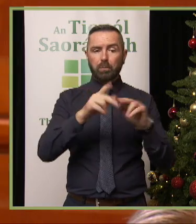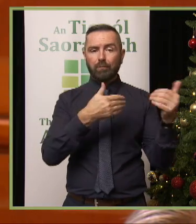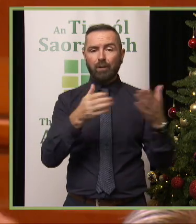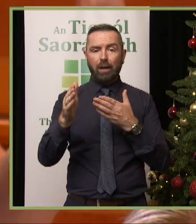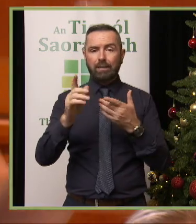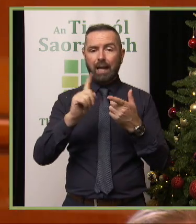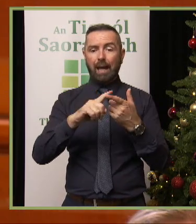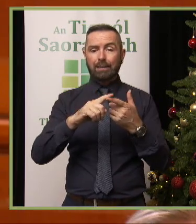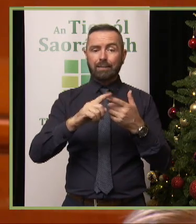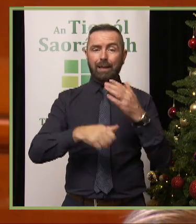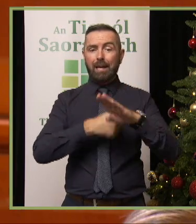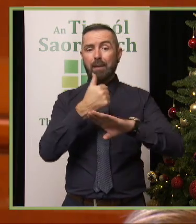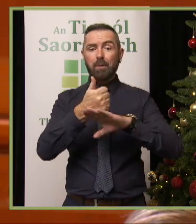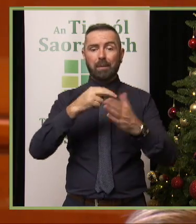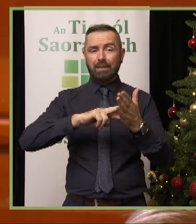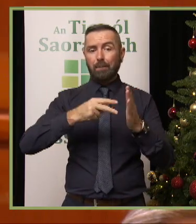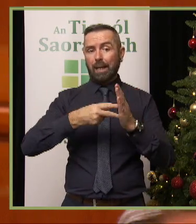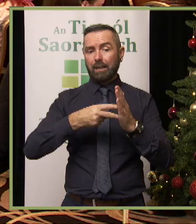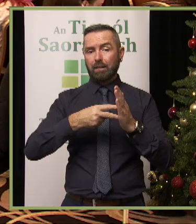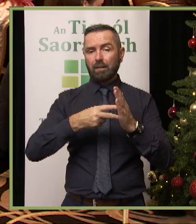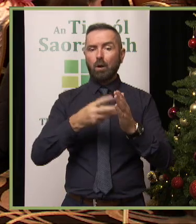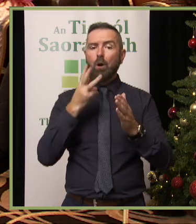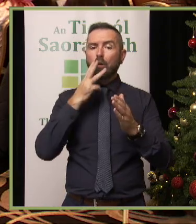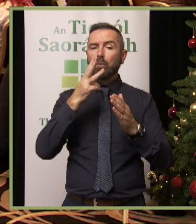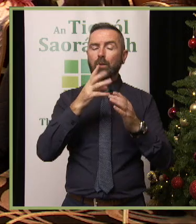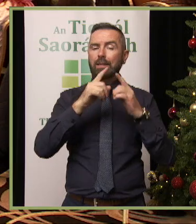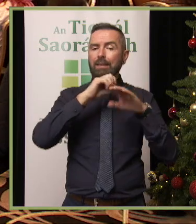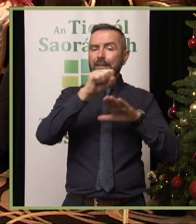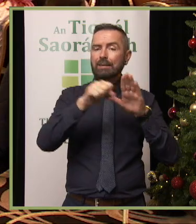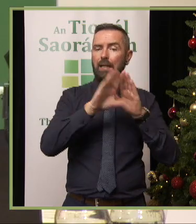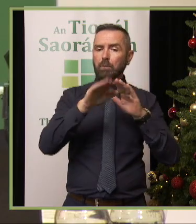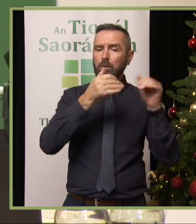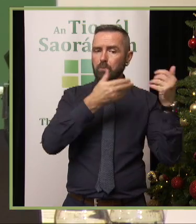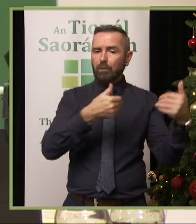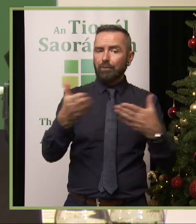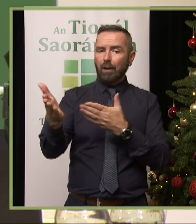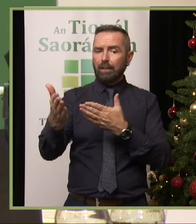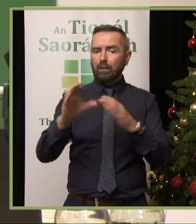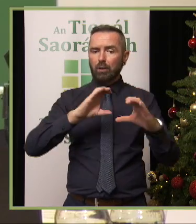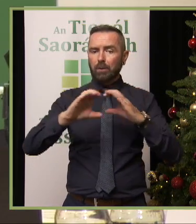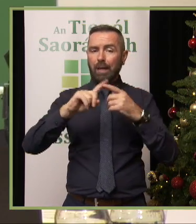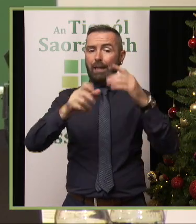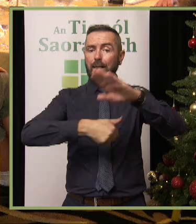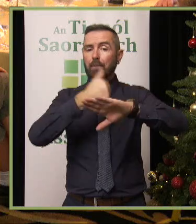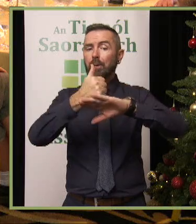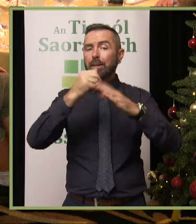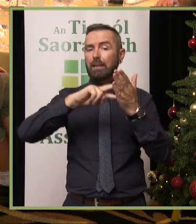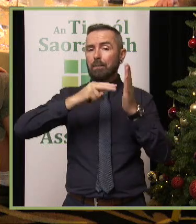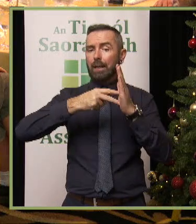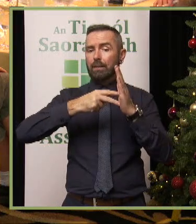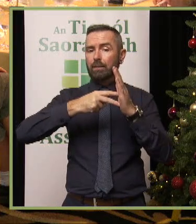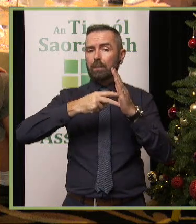Because they can just throw a plan on the table. Okay, so the wording is state must provide, communicate, and implement a plan. All in